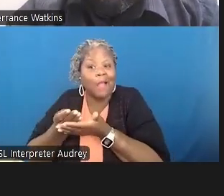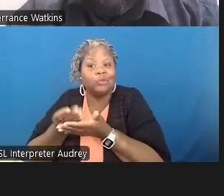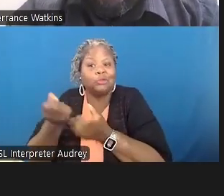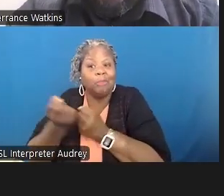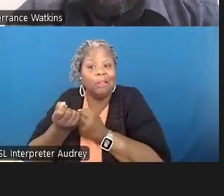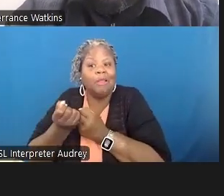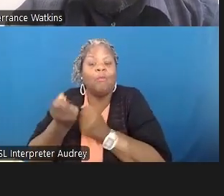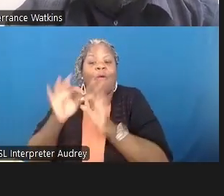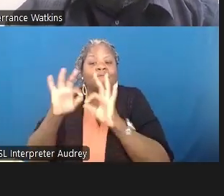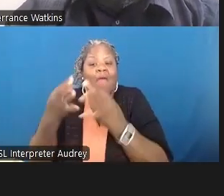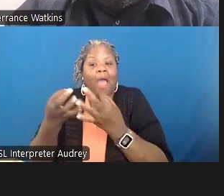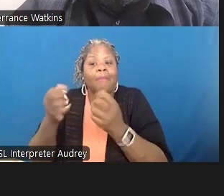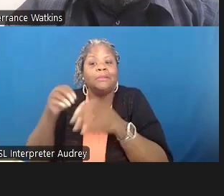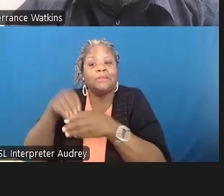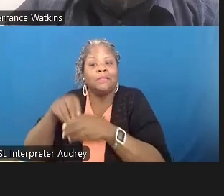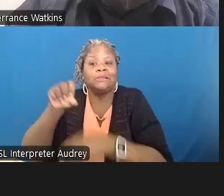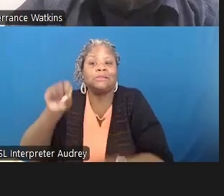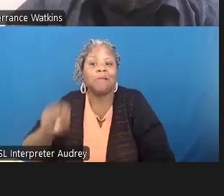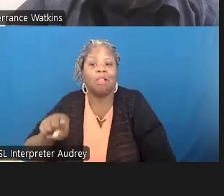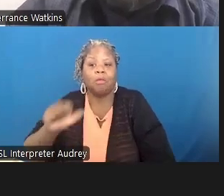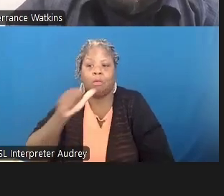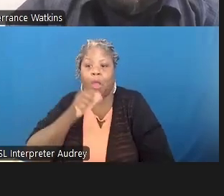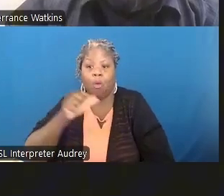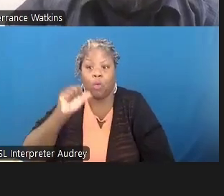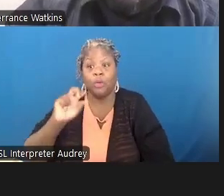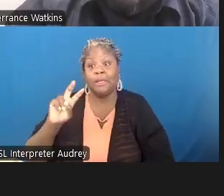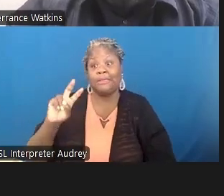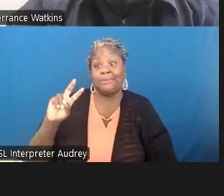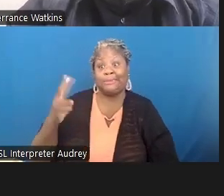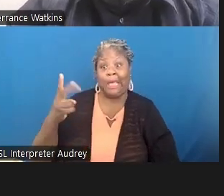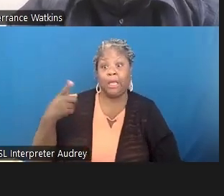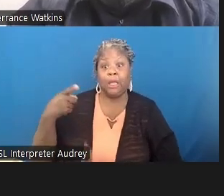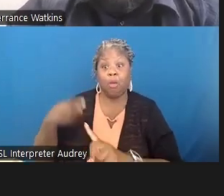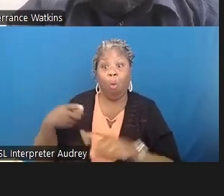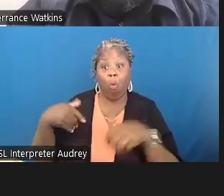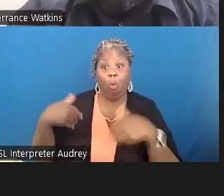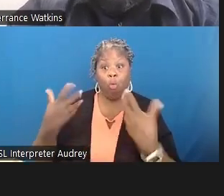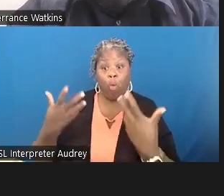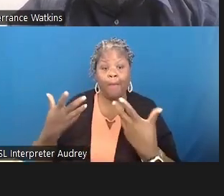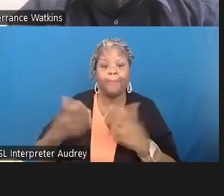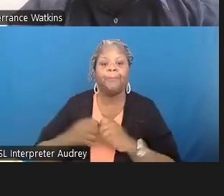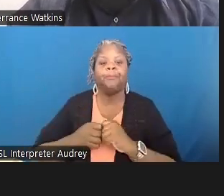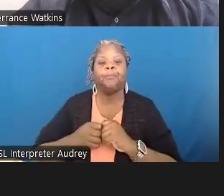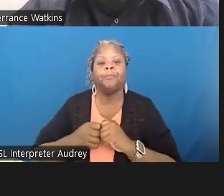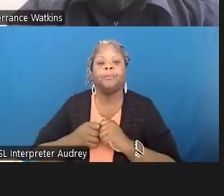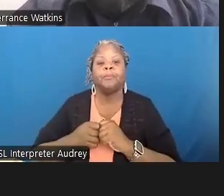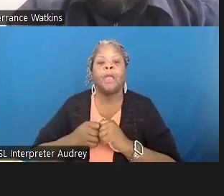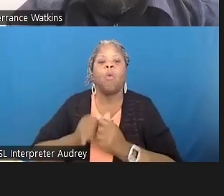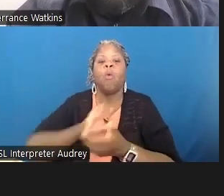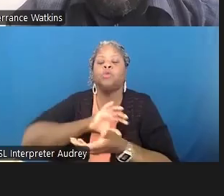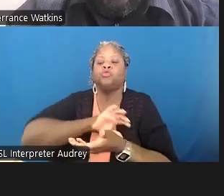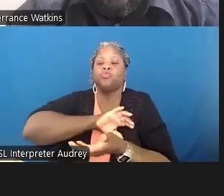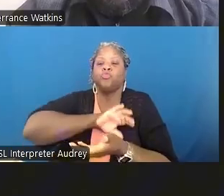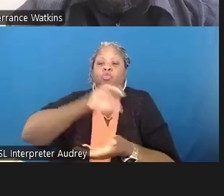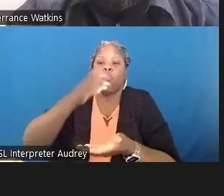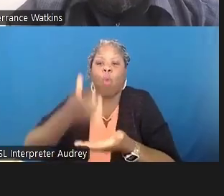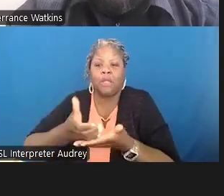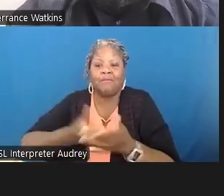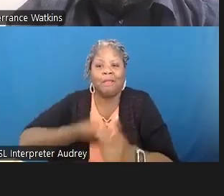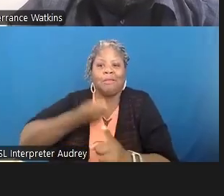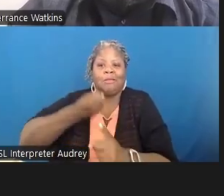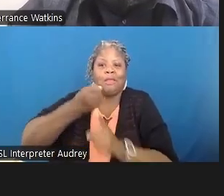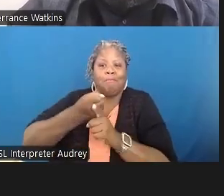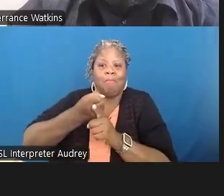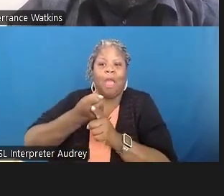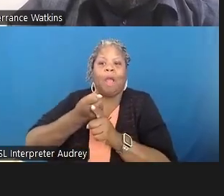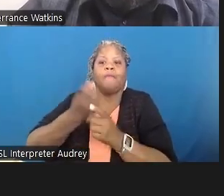Arizona. The second goal that I have is I want to quantify the impact of this program.